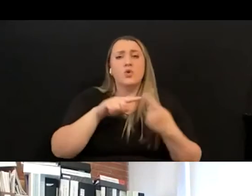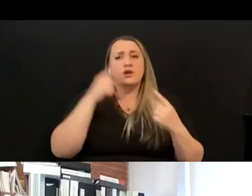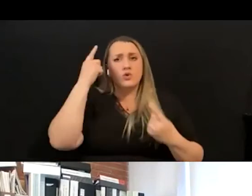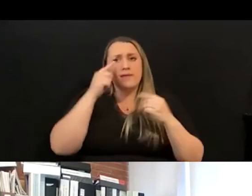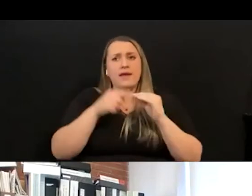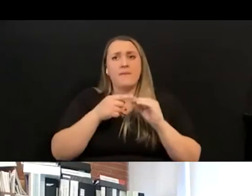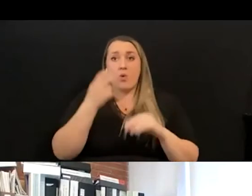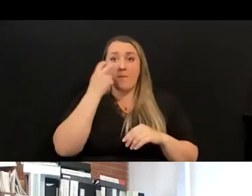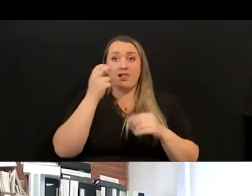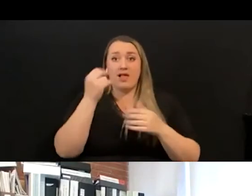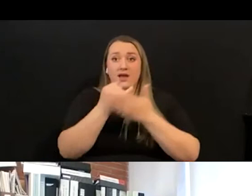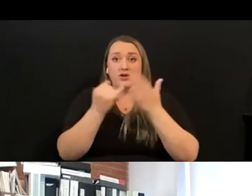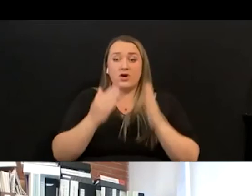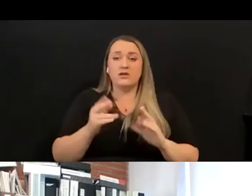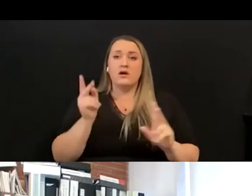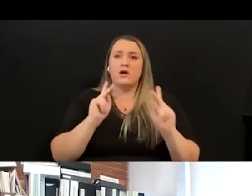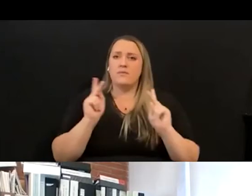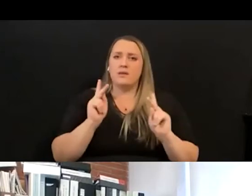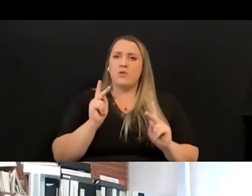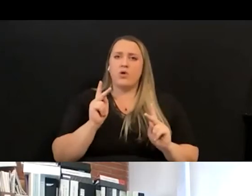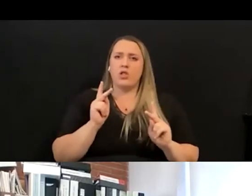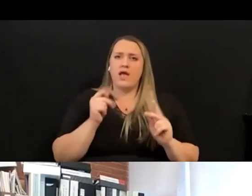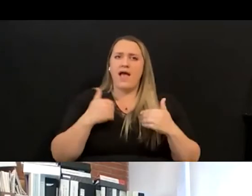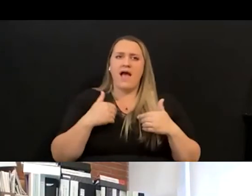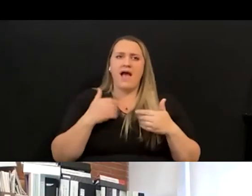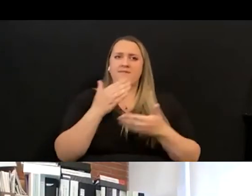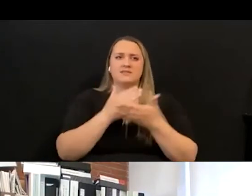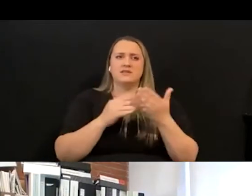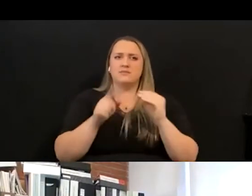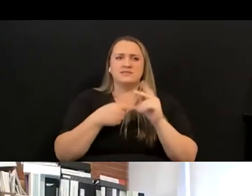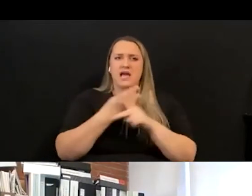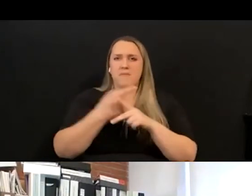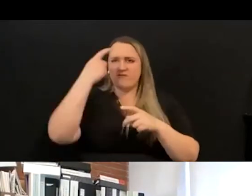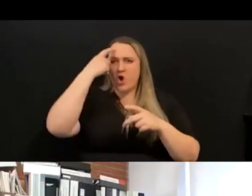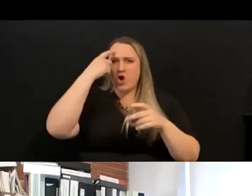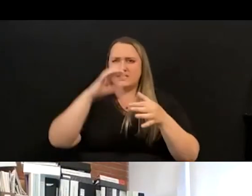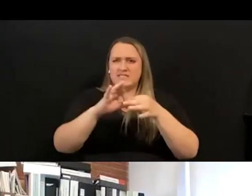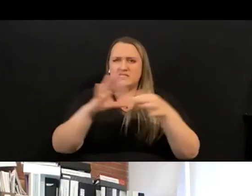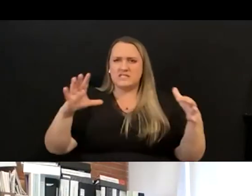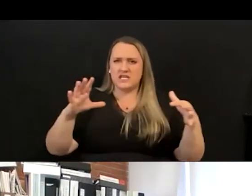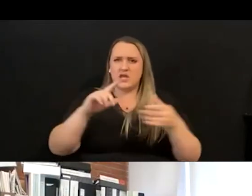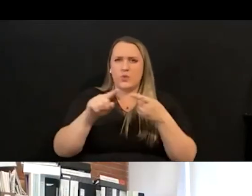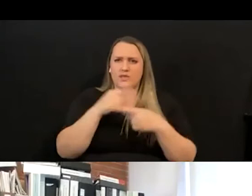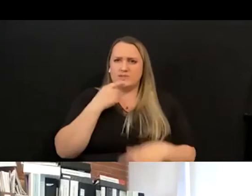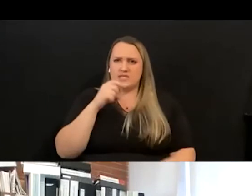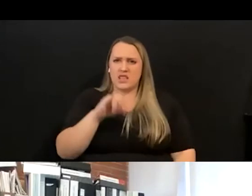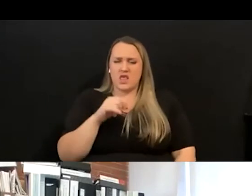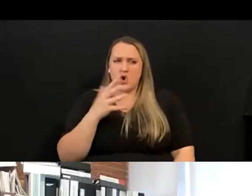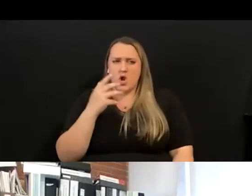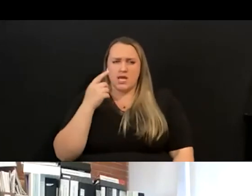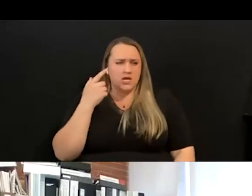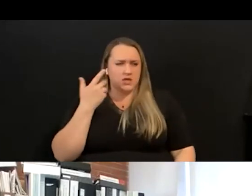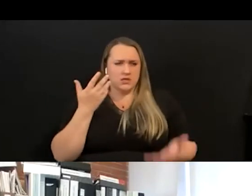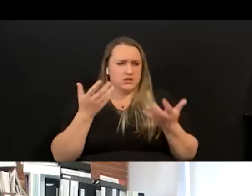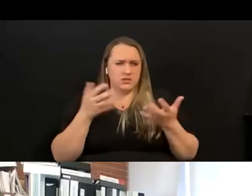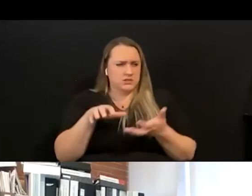artist, people get some kind of cognitive dissonance already when you say that. They're sort of scrambling around trying